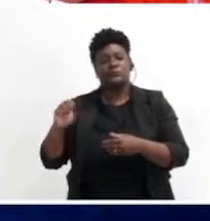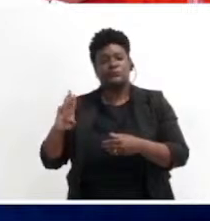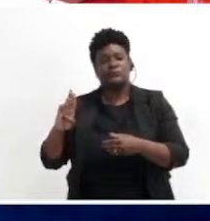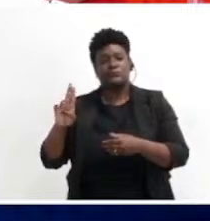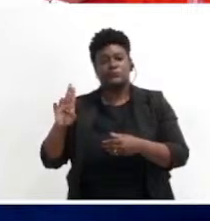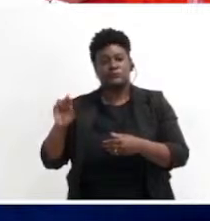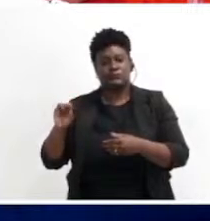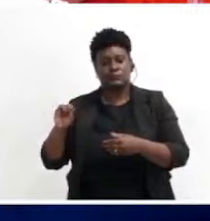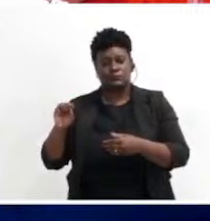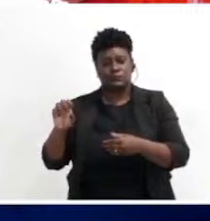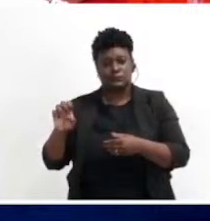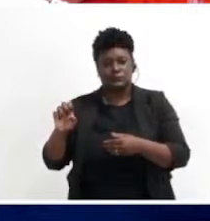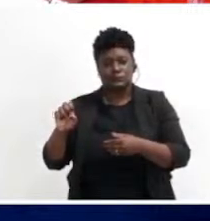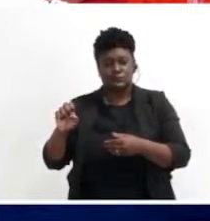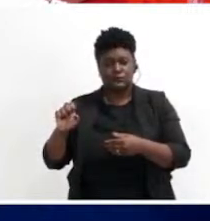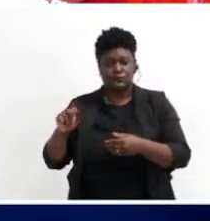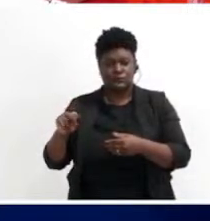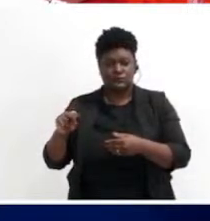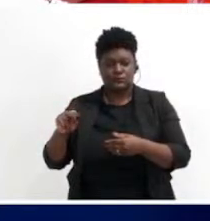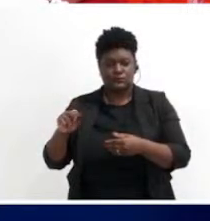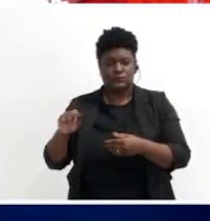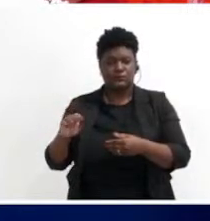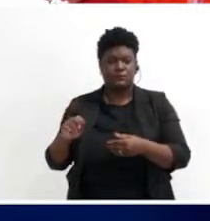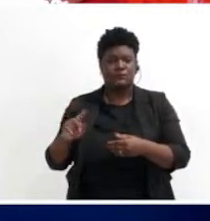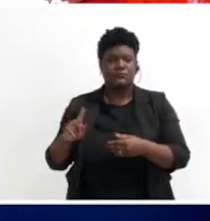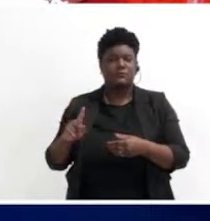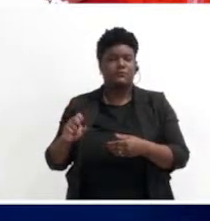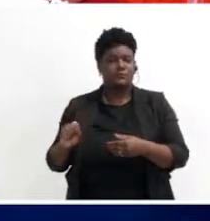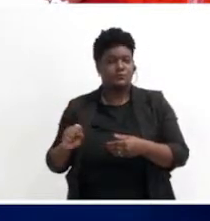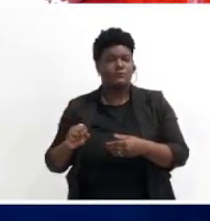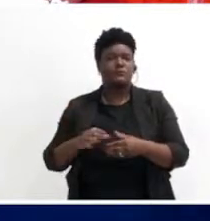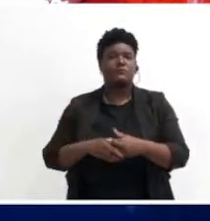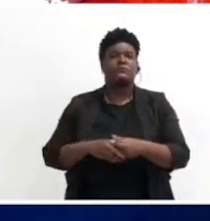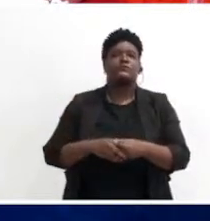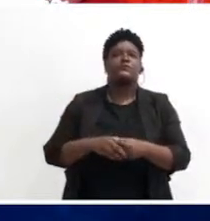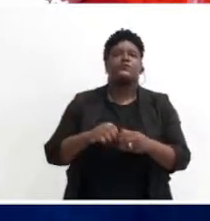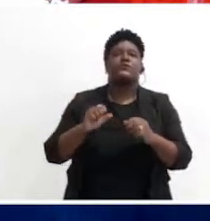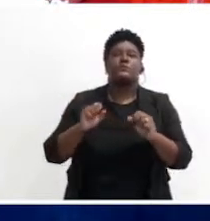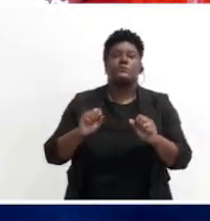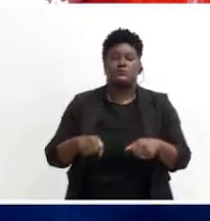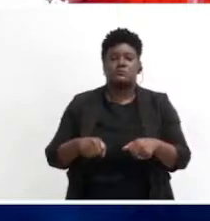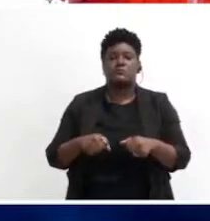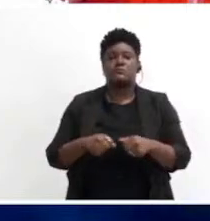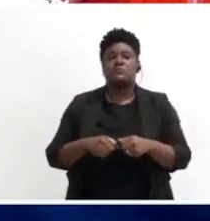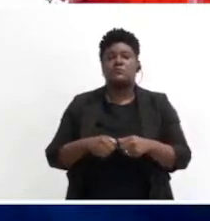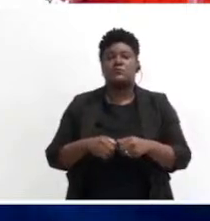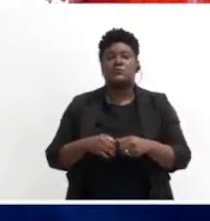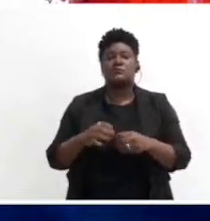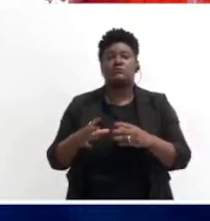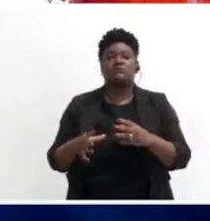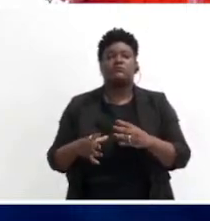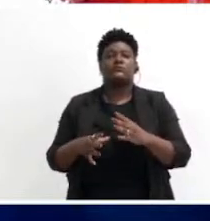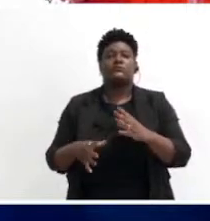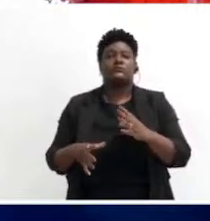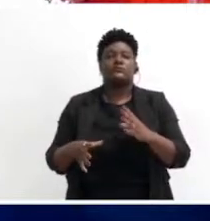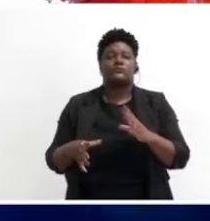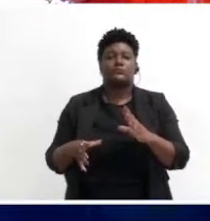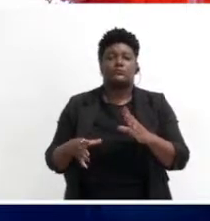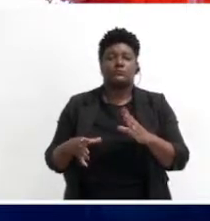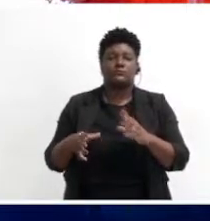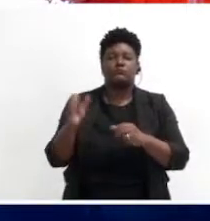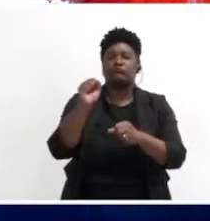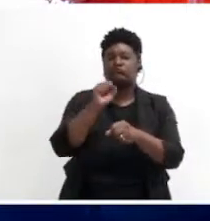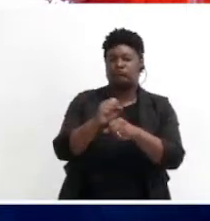applied all within a chemistry bath, but these are not in high